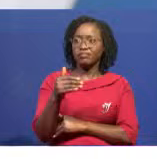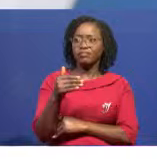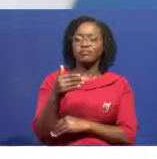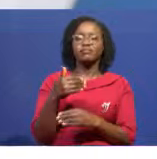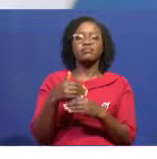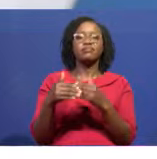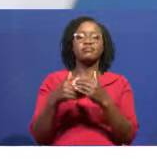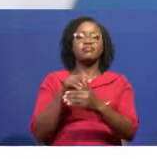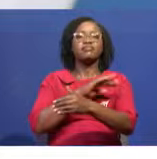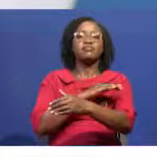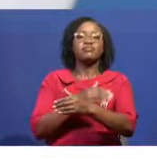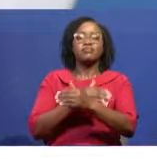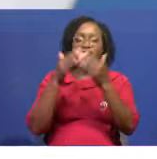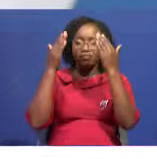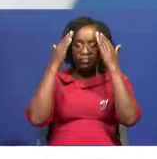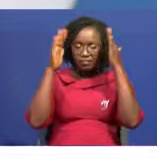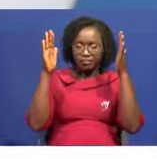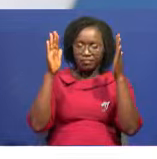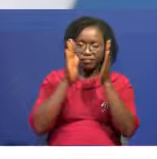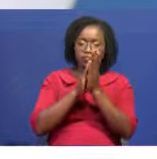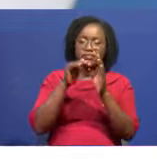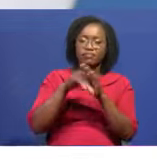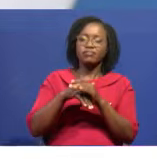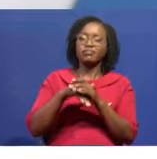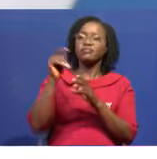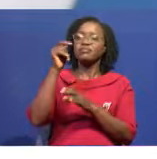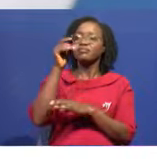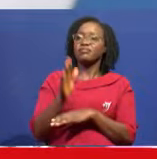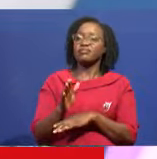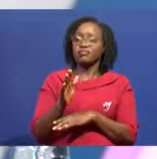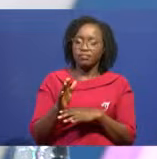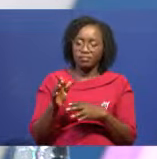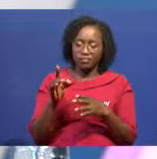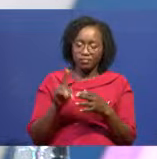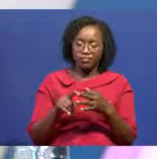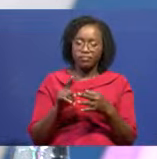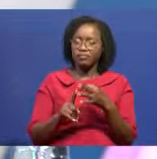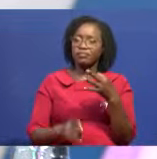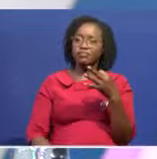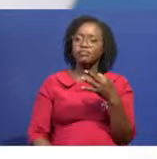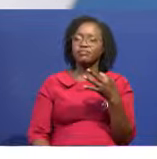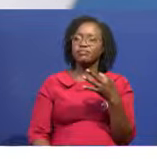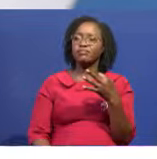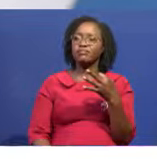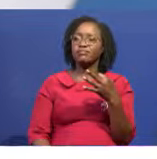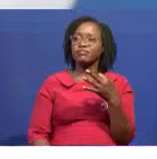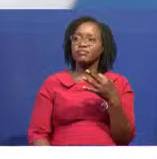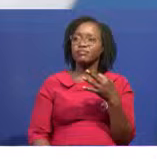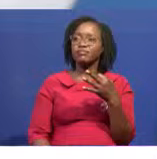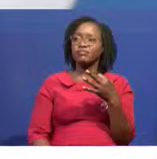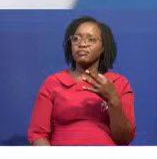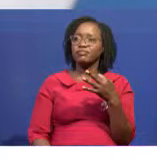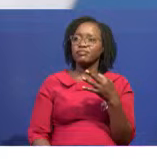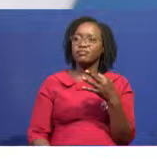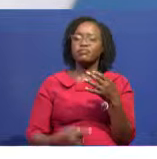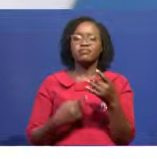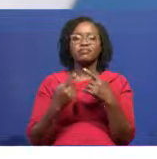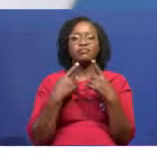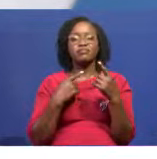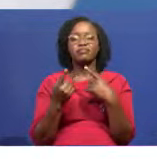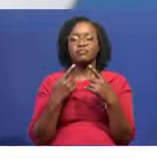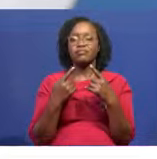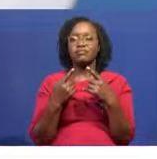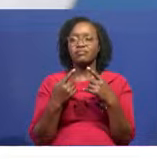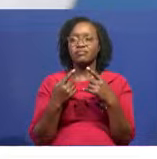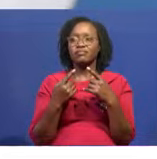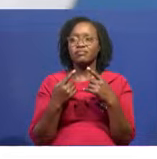building capacity and awareness within the Kenyan people. Another success story that I must mention is what I am talking. We